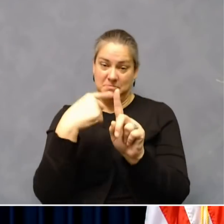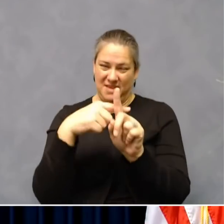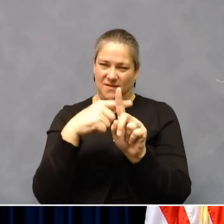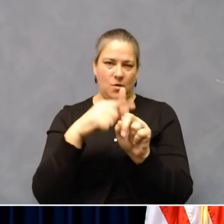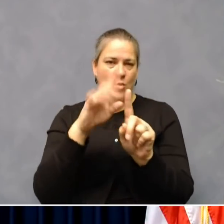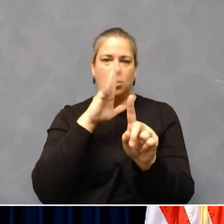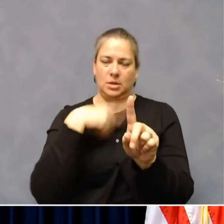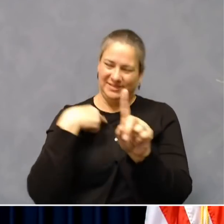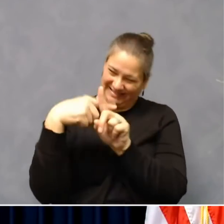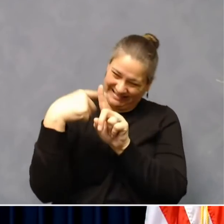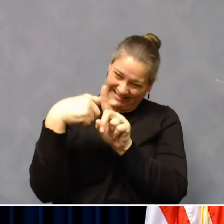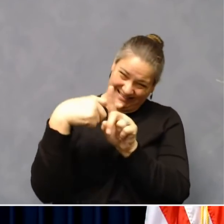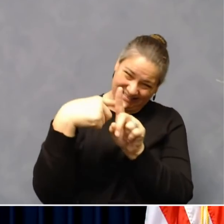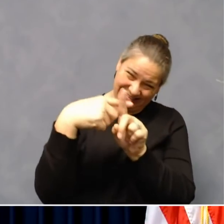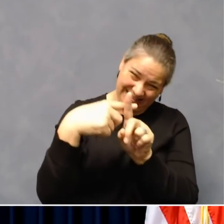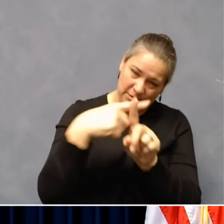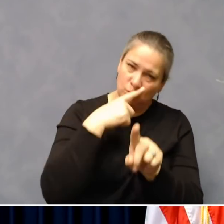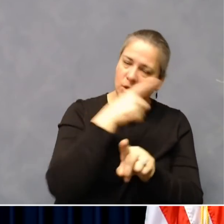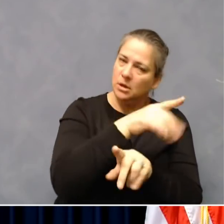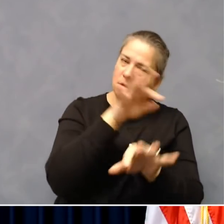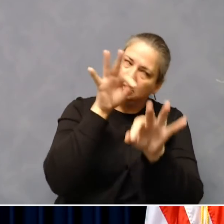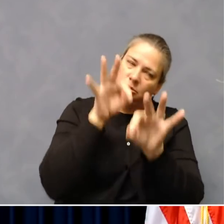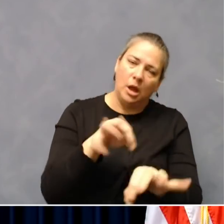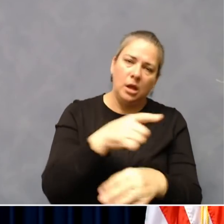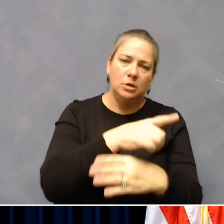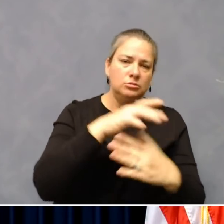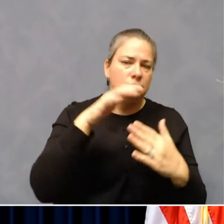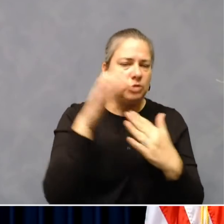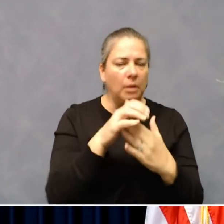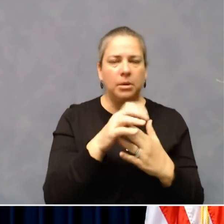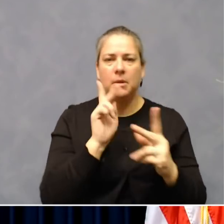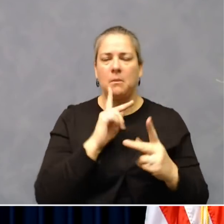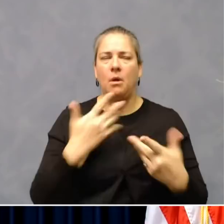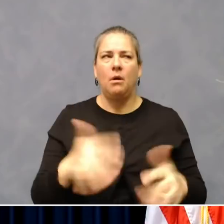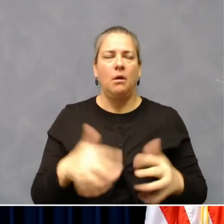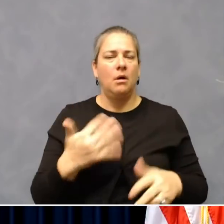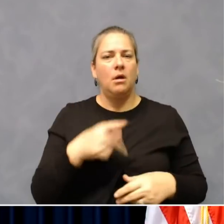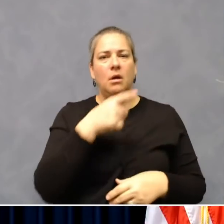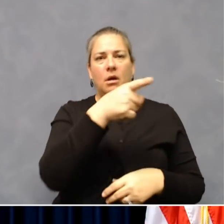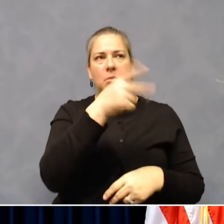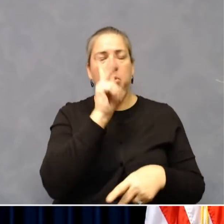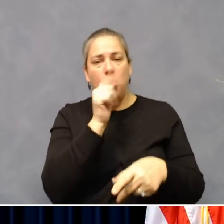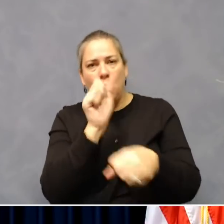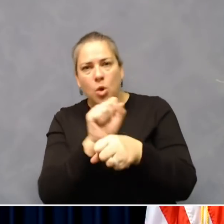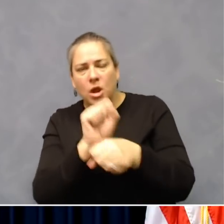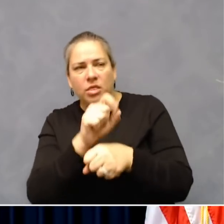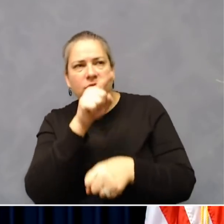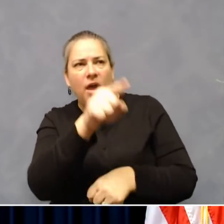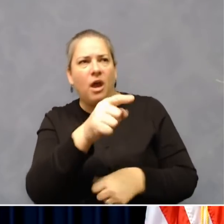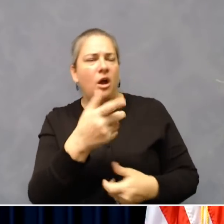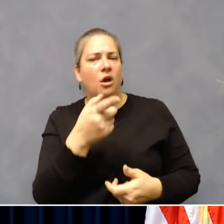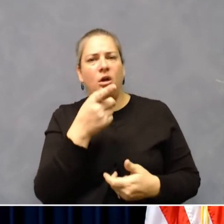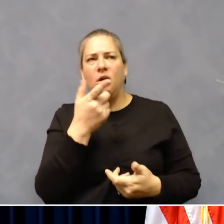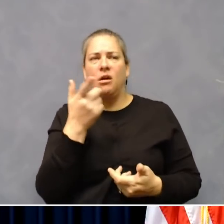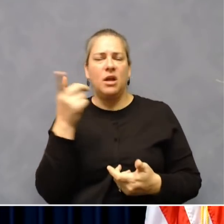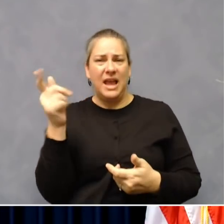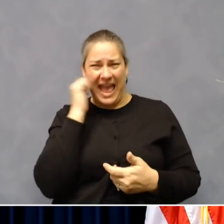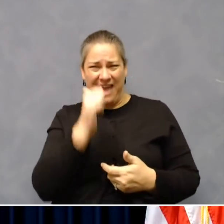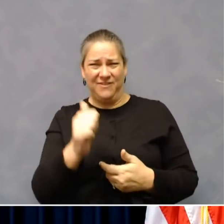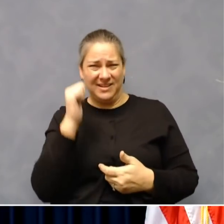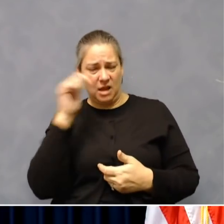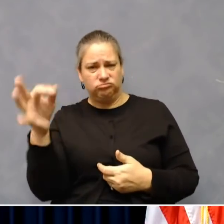them but also about all the people that they employ that go into those doors every day to to help us